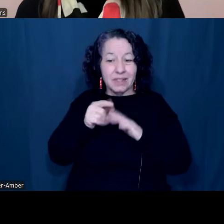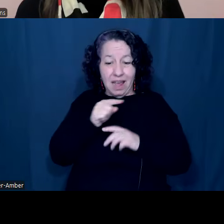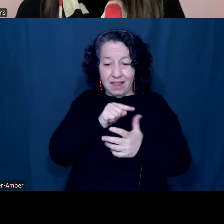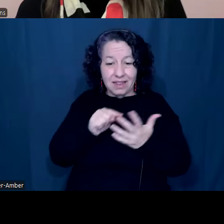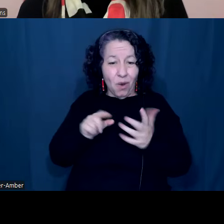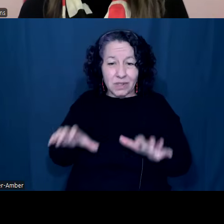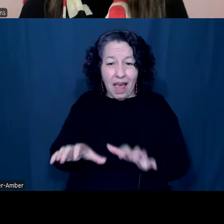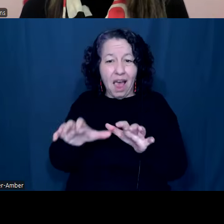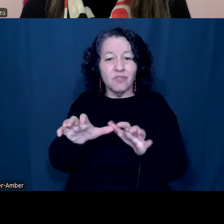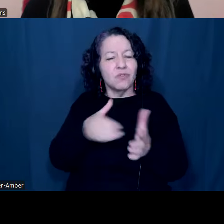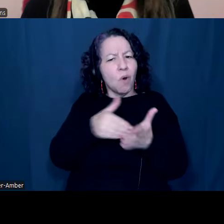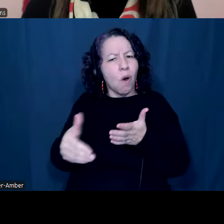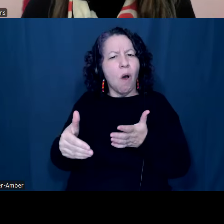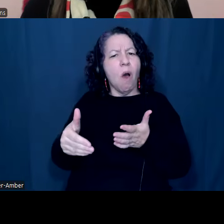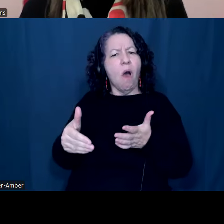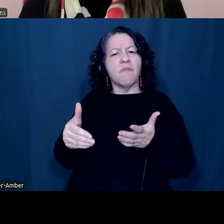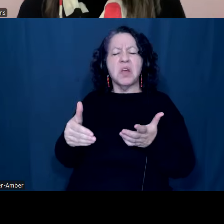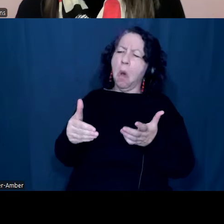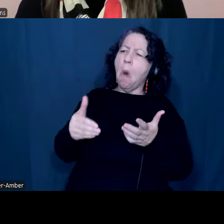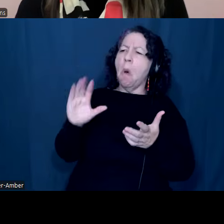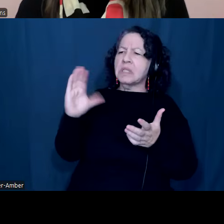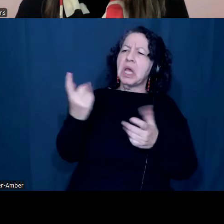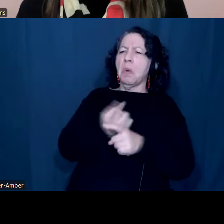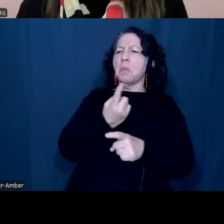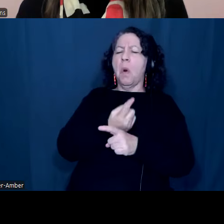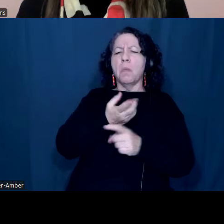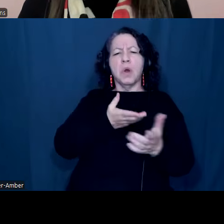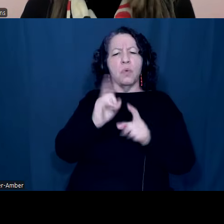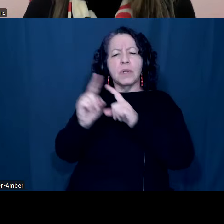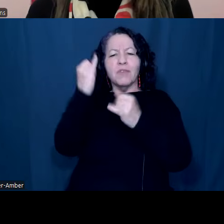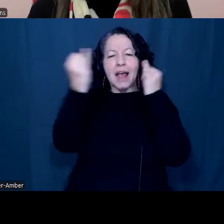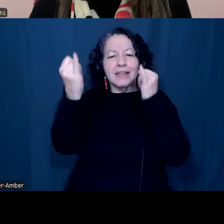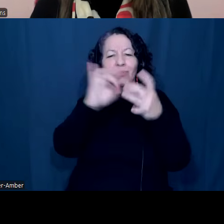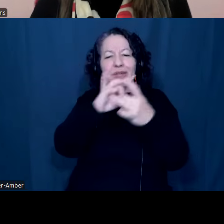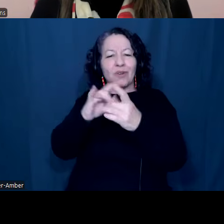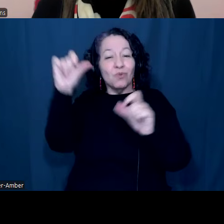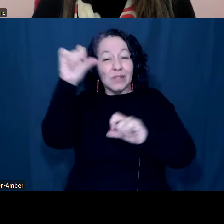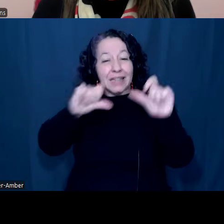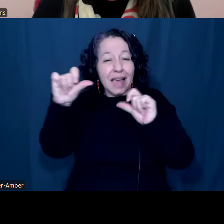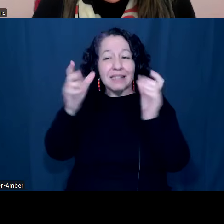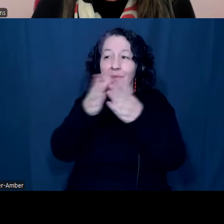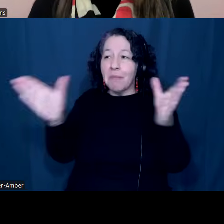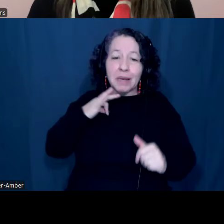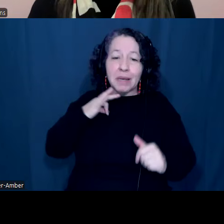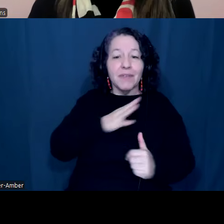justified through ideas of science, public benefit, and education. But the costs